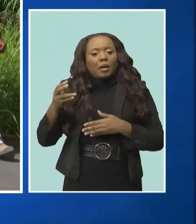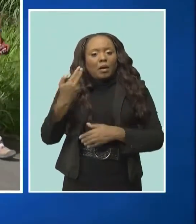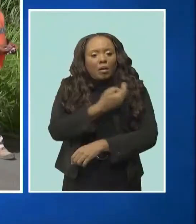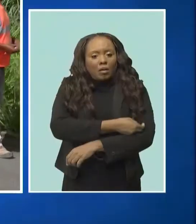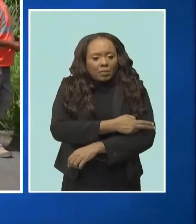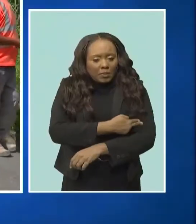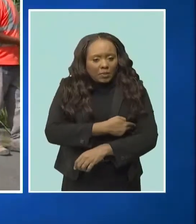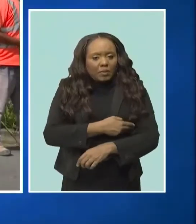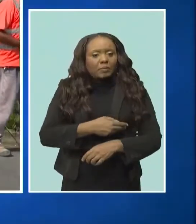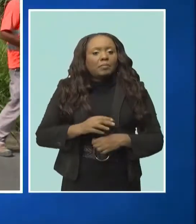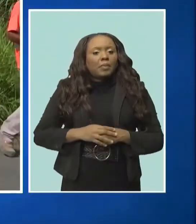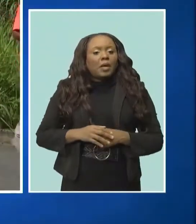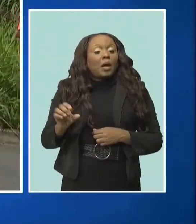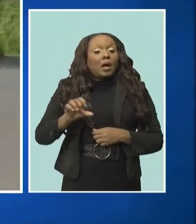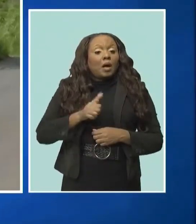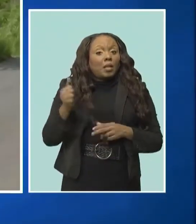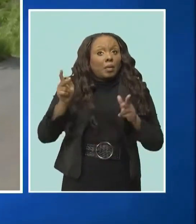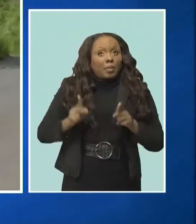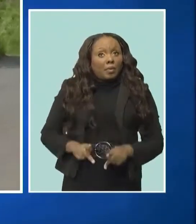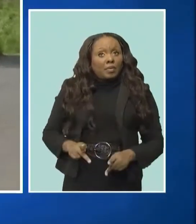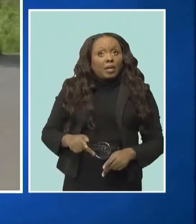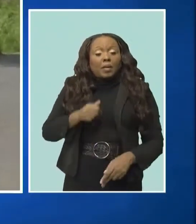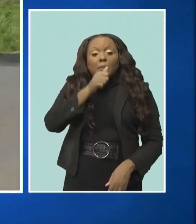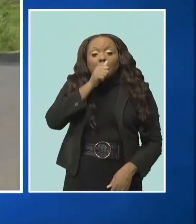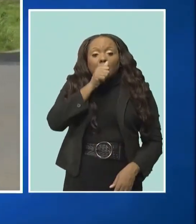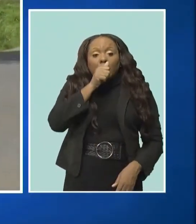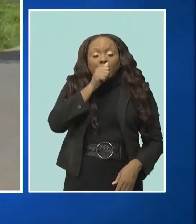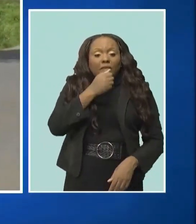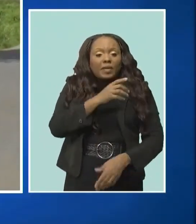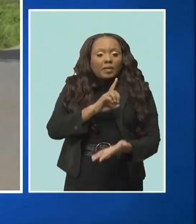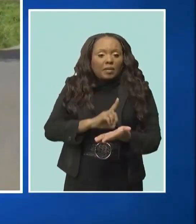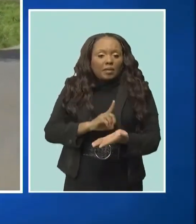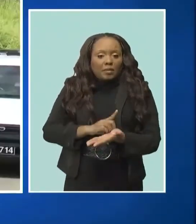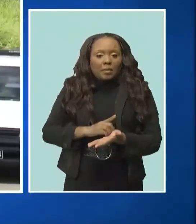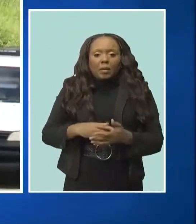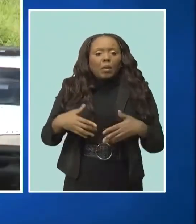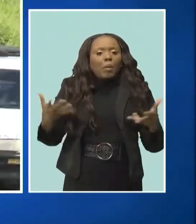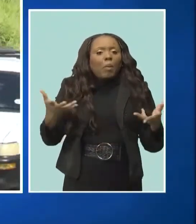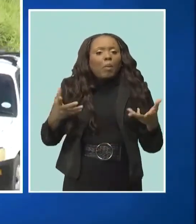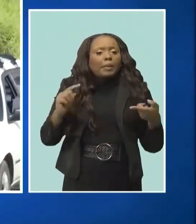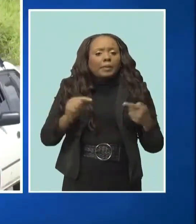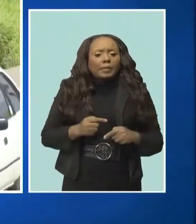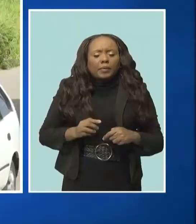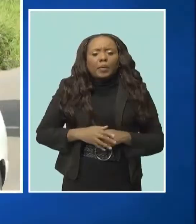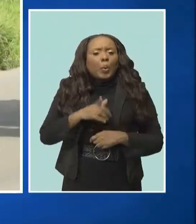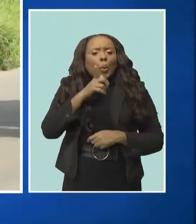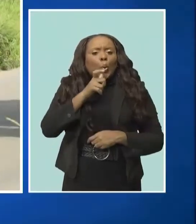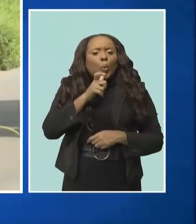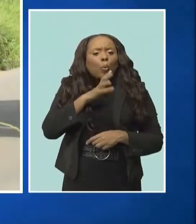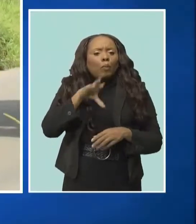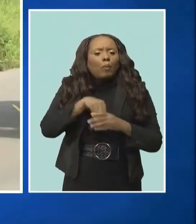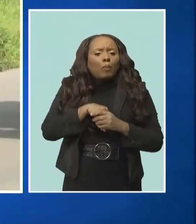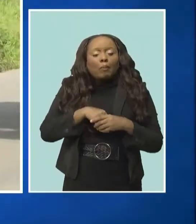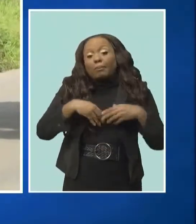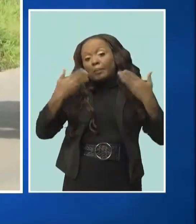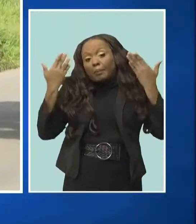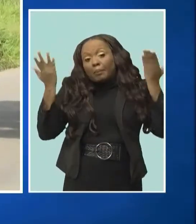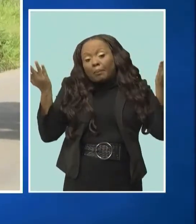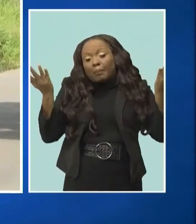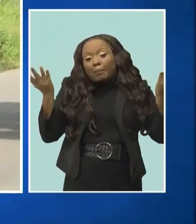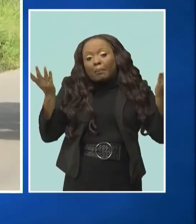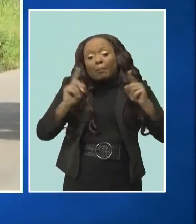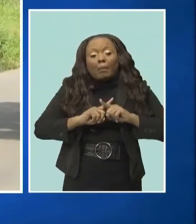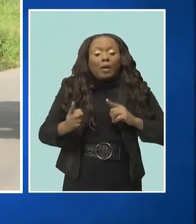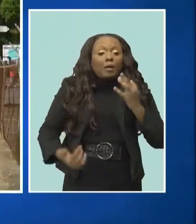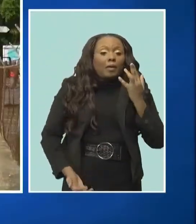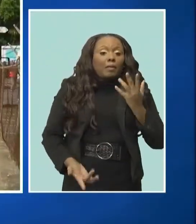medical care. Details relating to the extent of the injuries and the names were not immediately available. However, the fire service